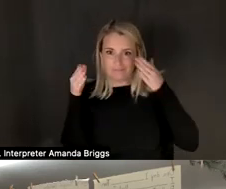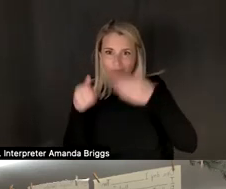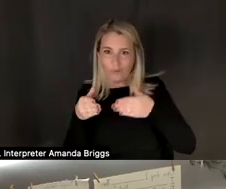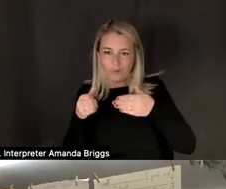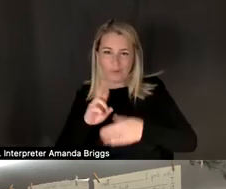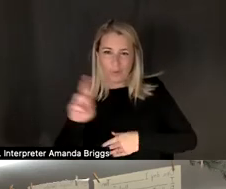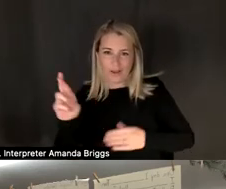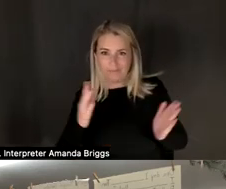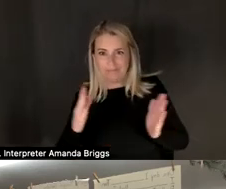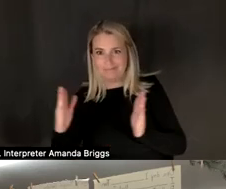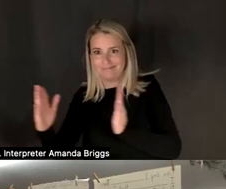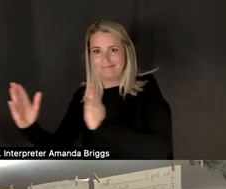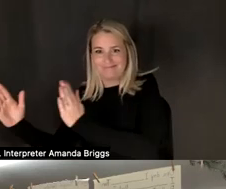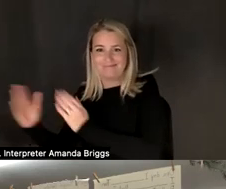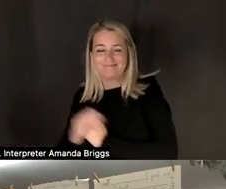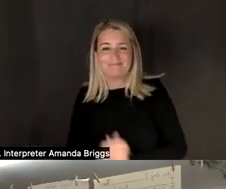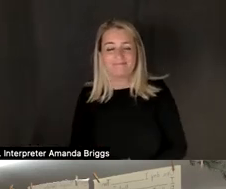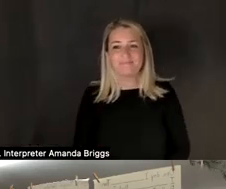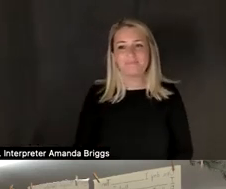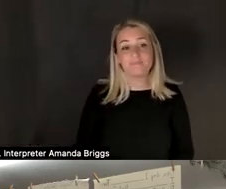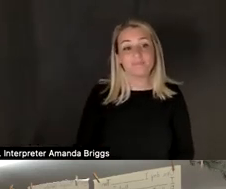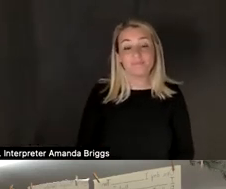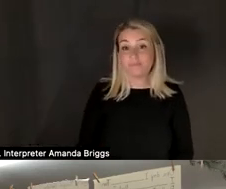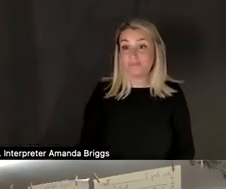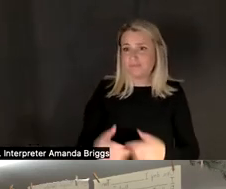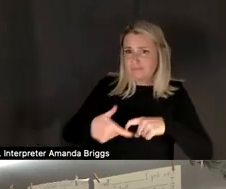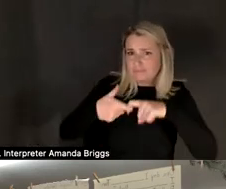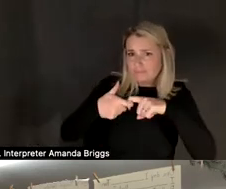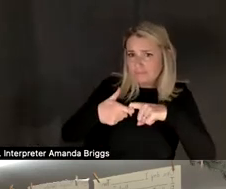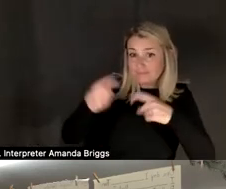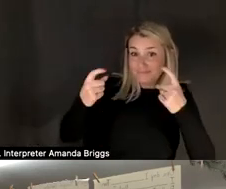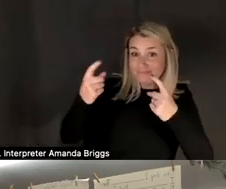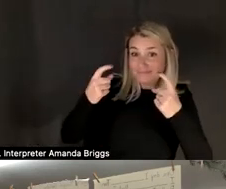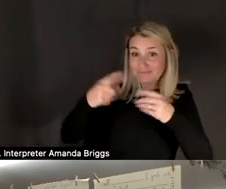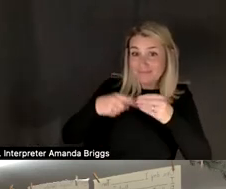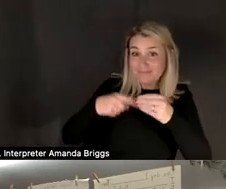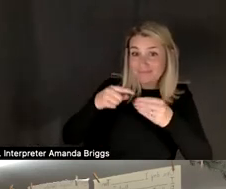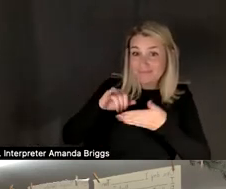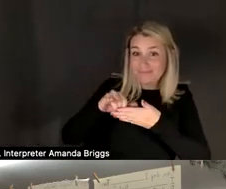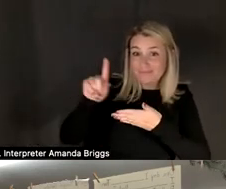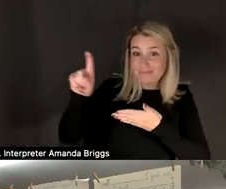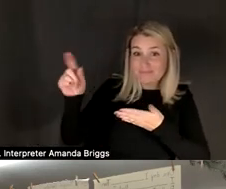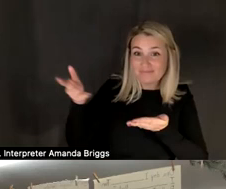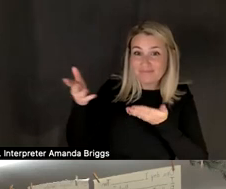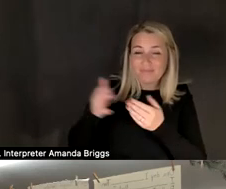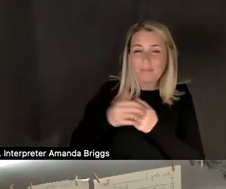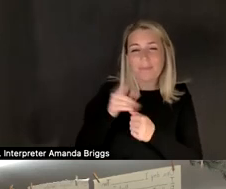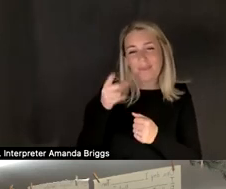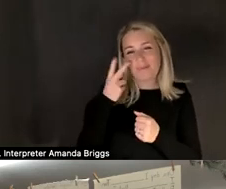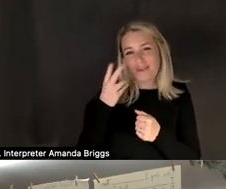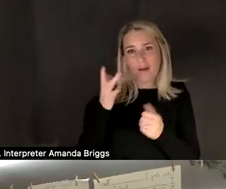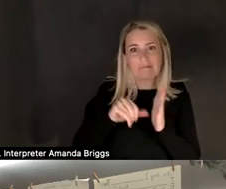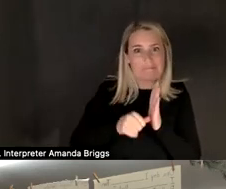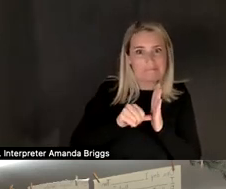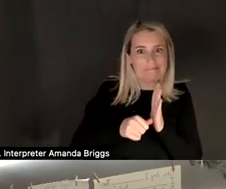Okay, so any questions about that? You're going to kind of see why we went at length to this development